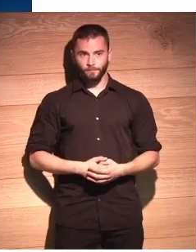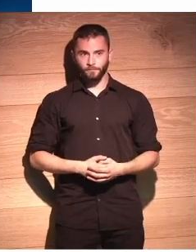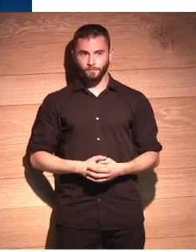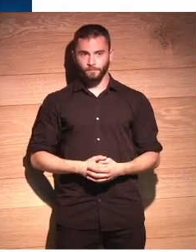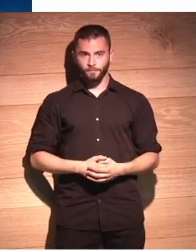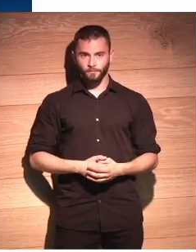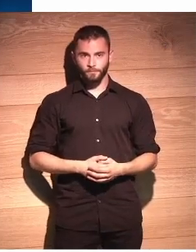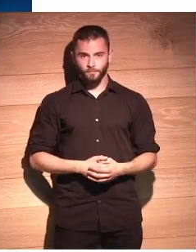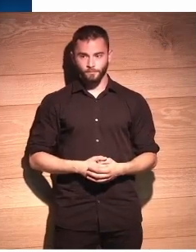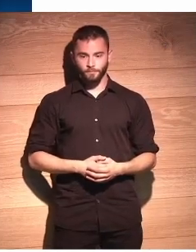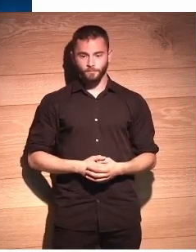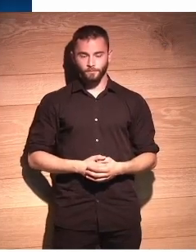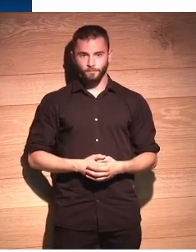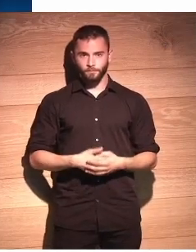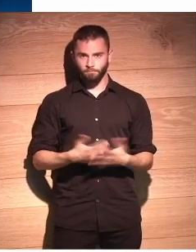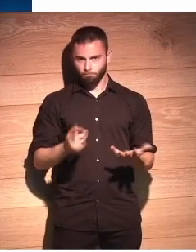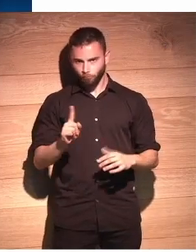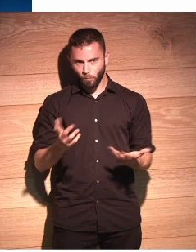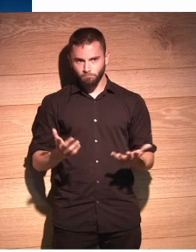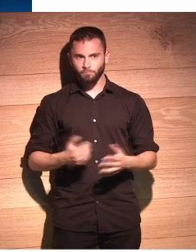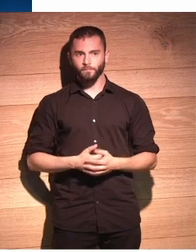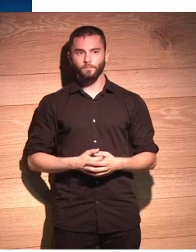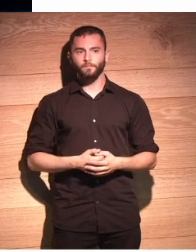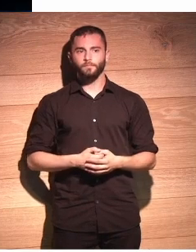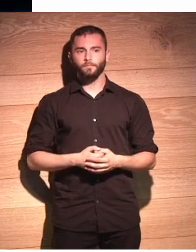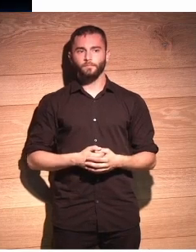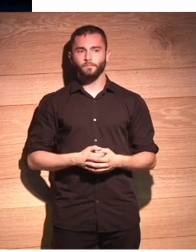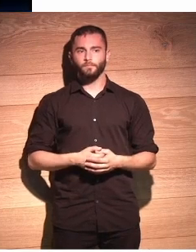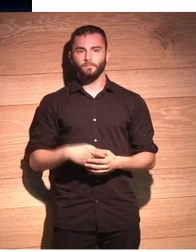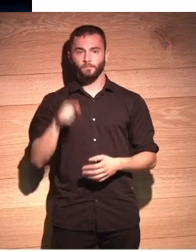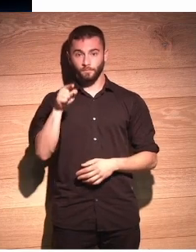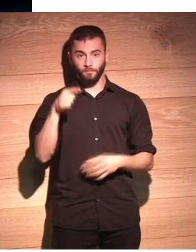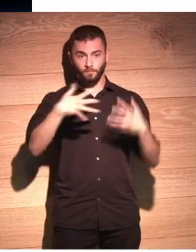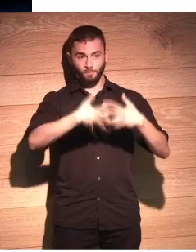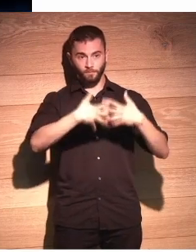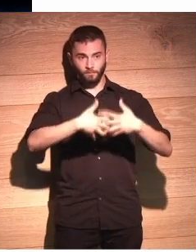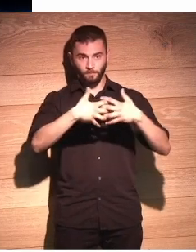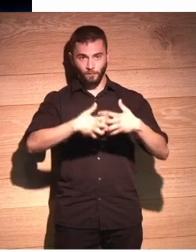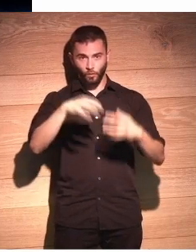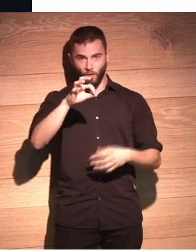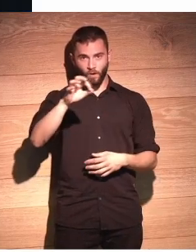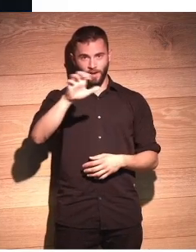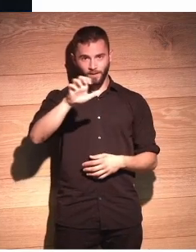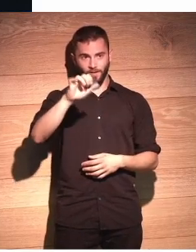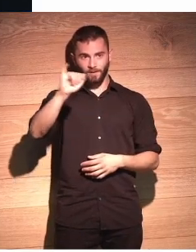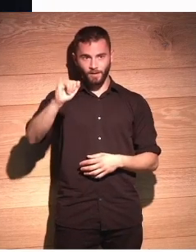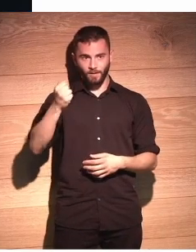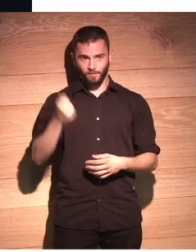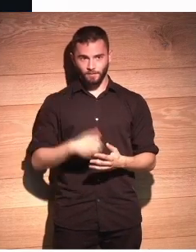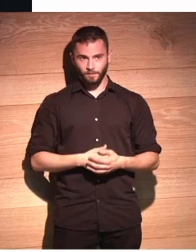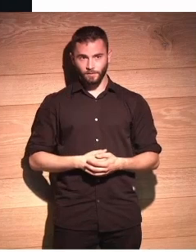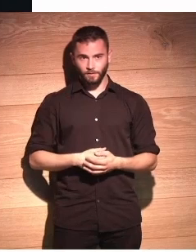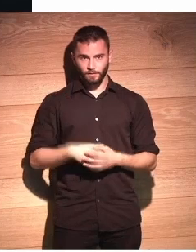Hell of a pilot? No. That skill is all AI. It's flying